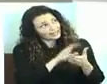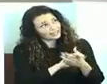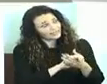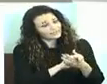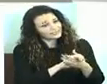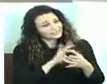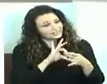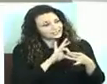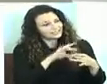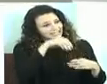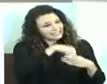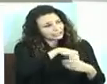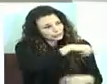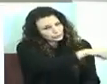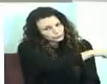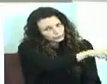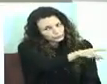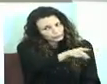in you.